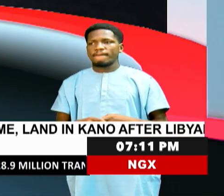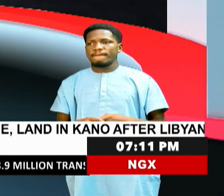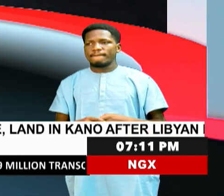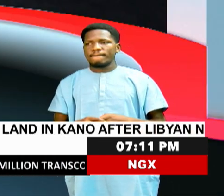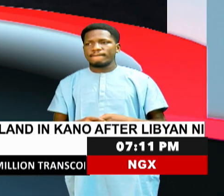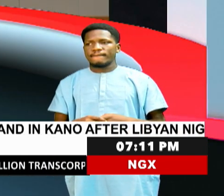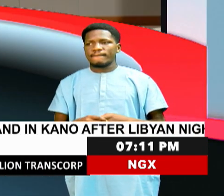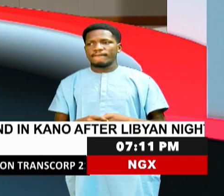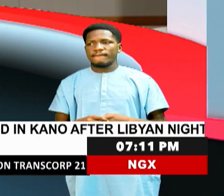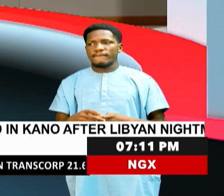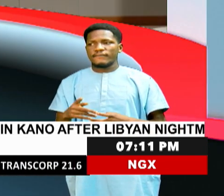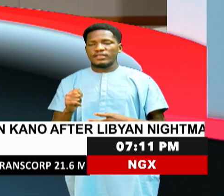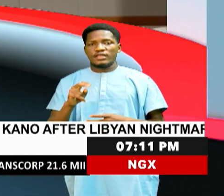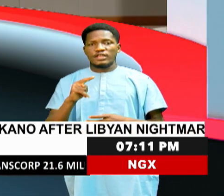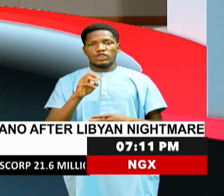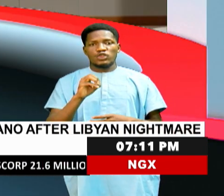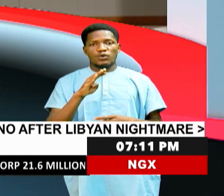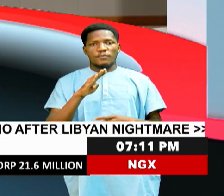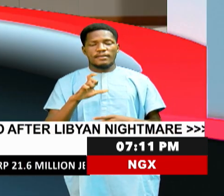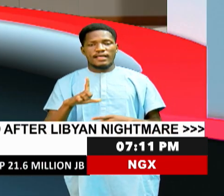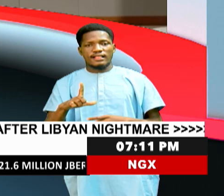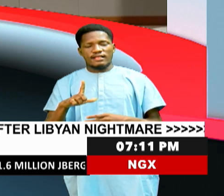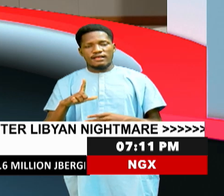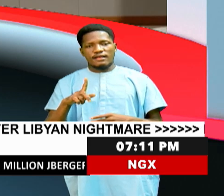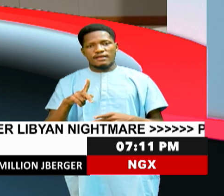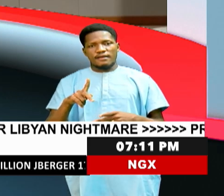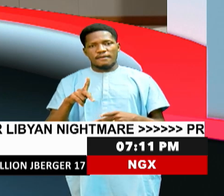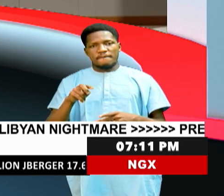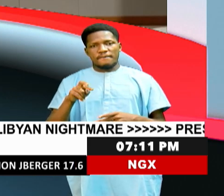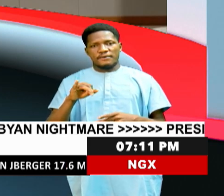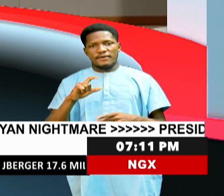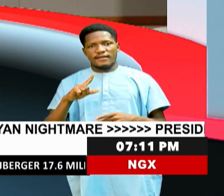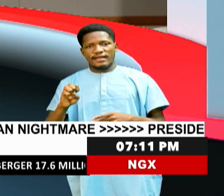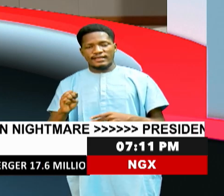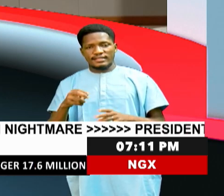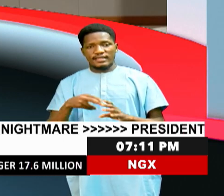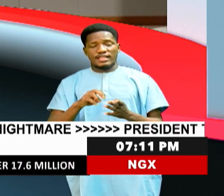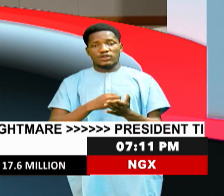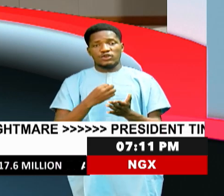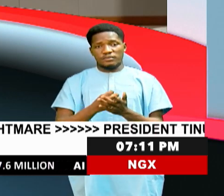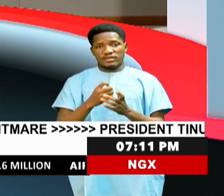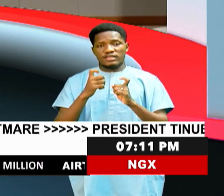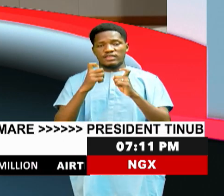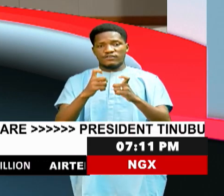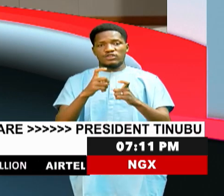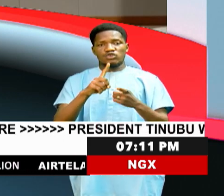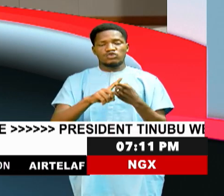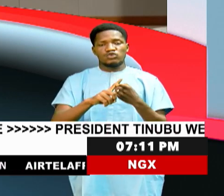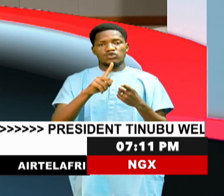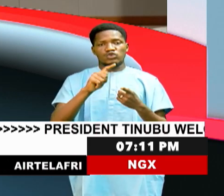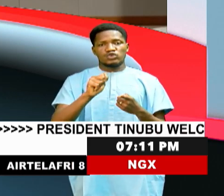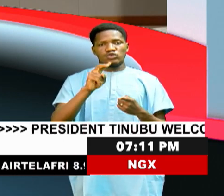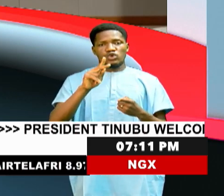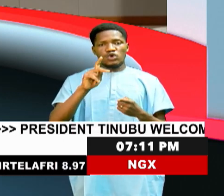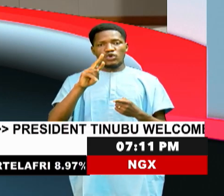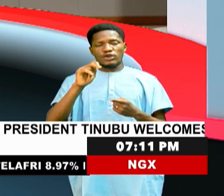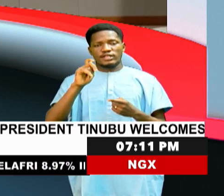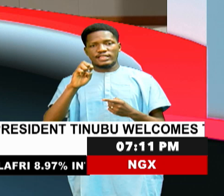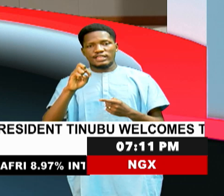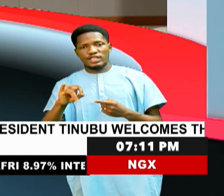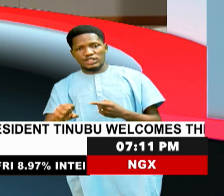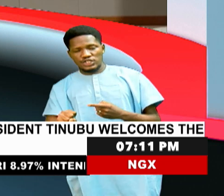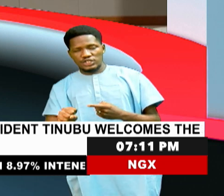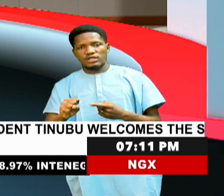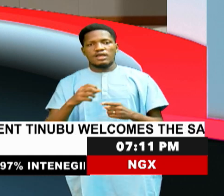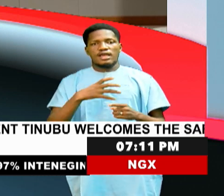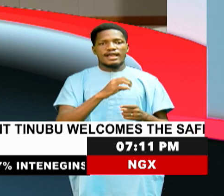The Nobel Prize in Economics has been awarded to Turkish-American Darren Acemoglu and British-Americans Simon